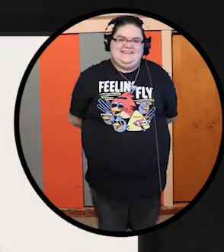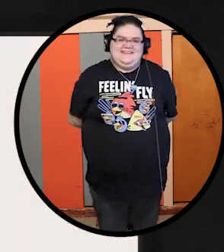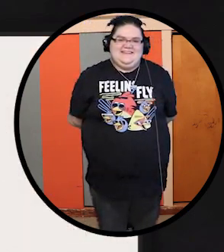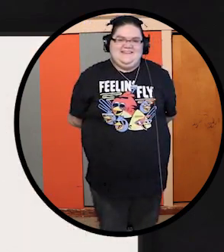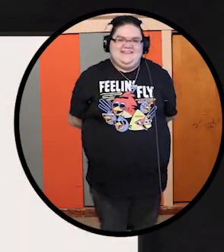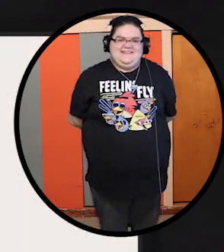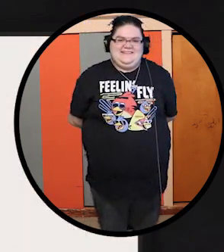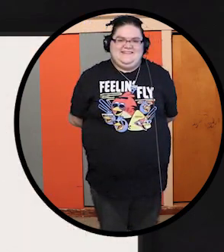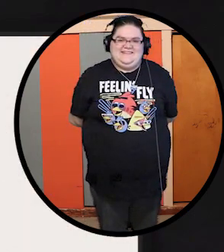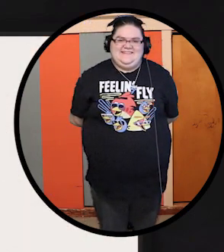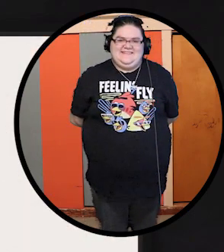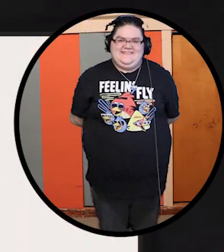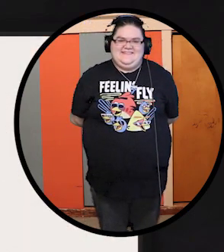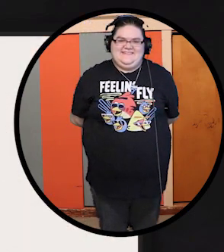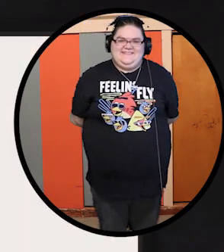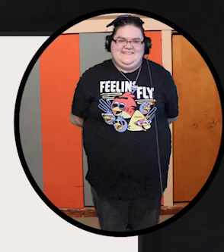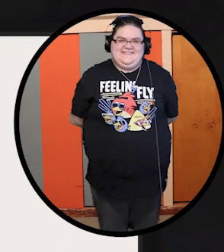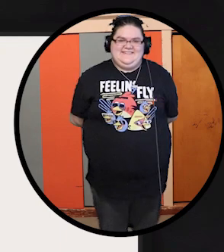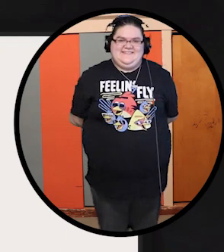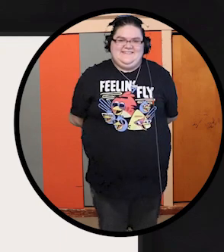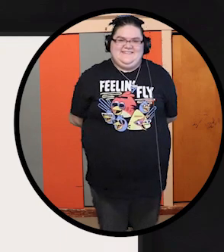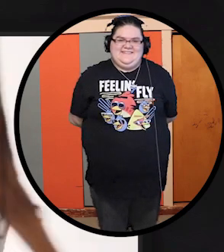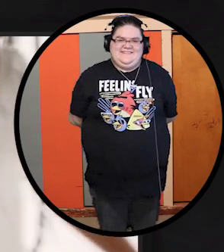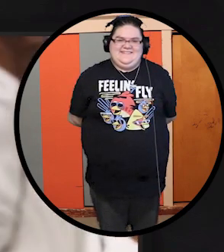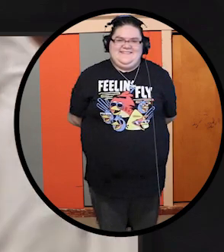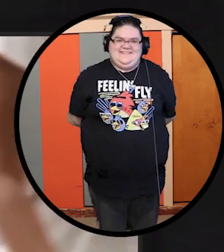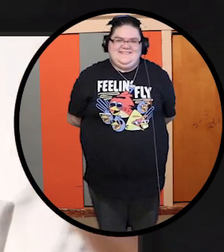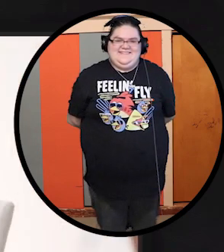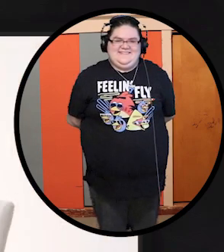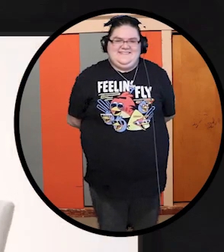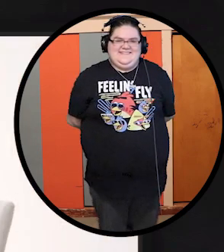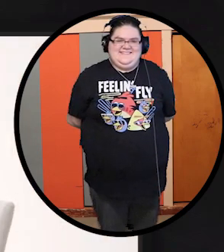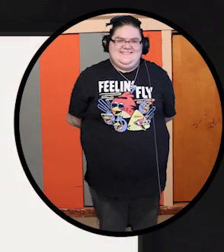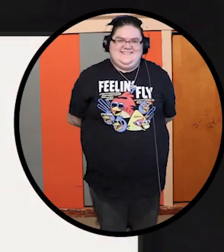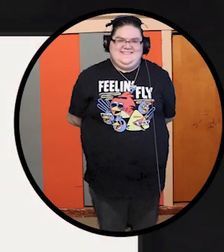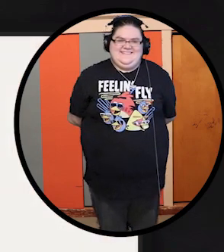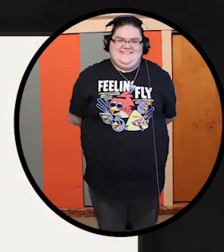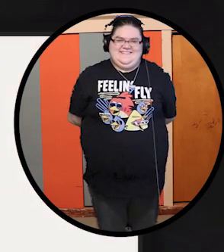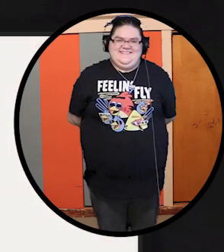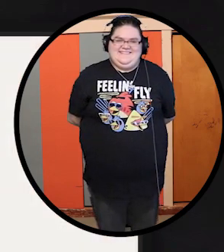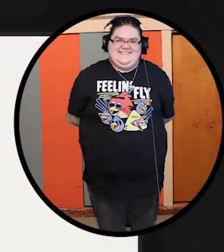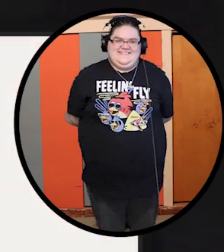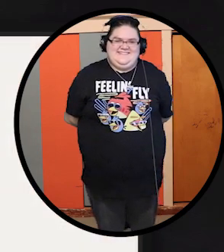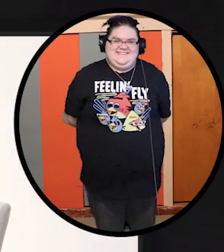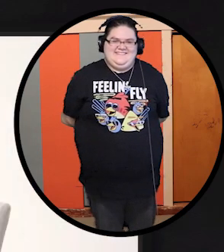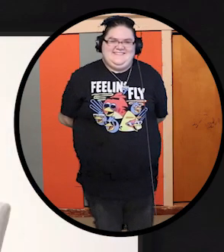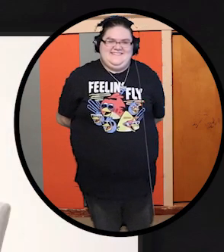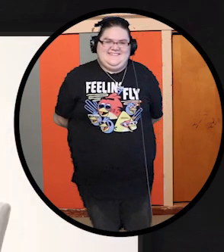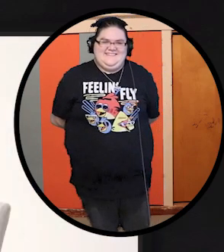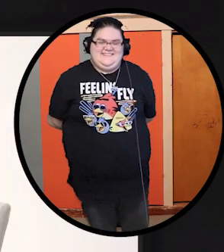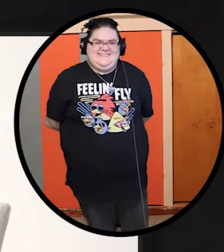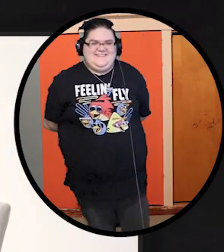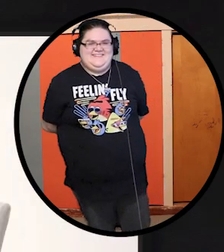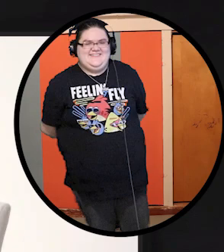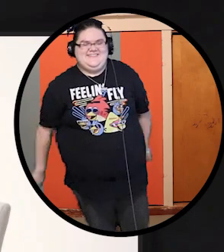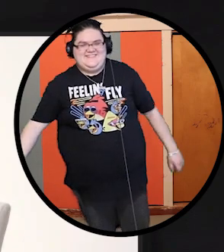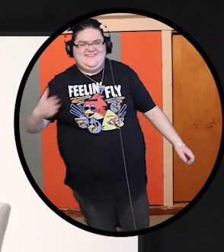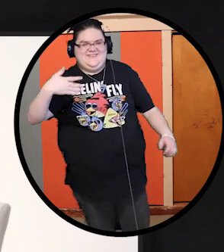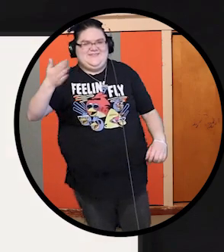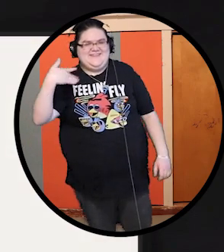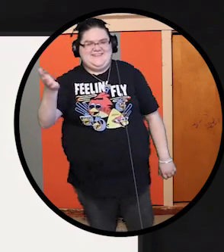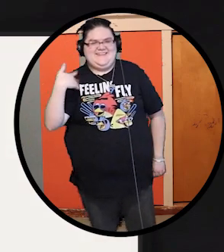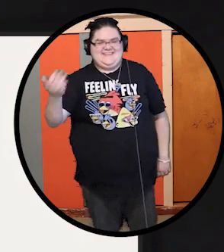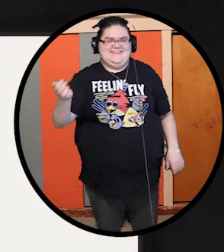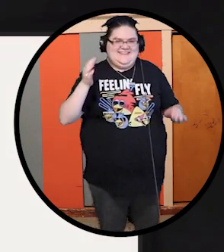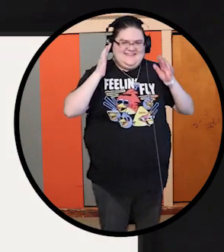Have a good time. Me too. You too. Now what? What's he got to do now? He's got to decide. Dates, you know. Oh boy. I guess so.